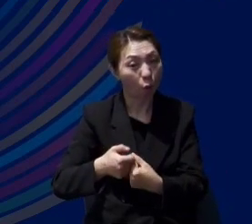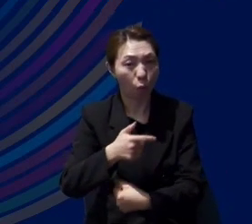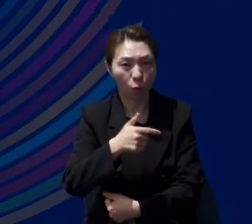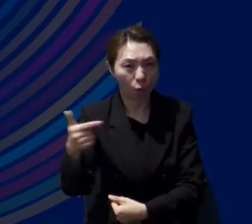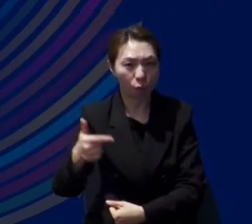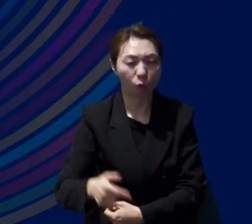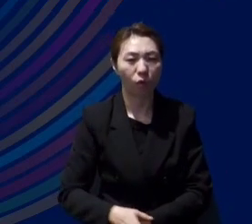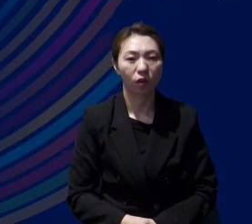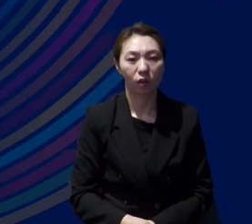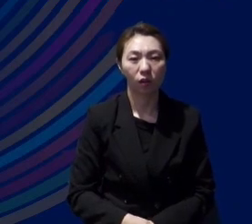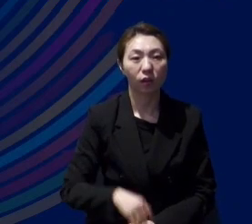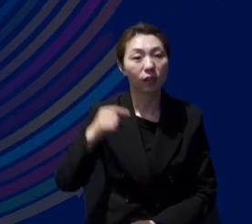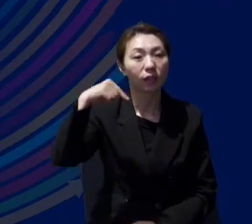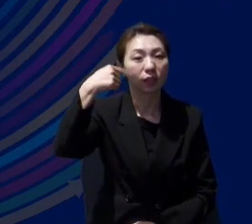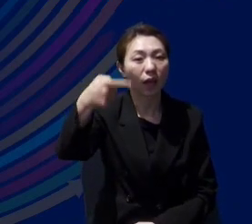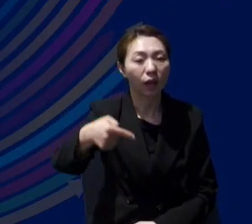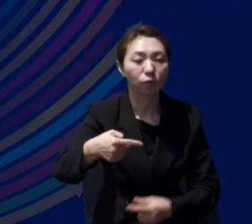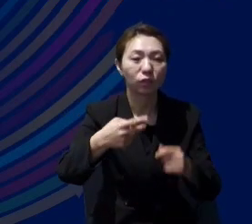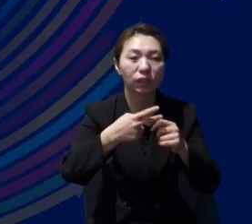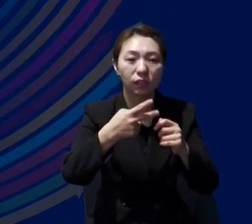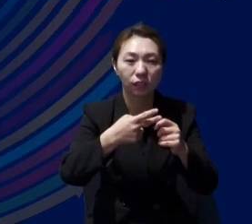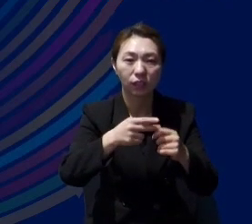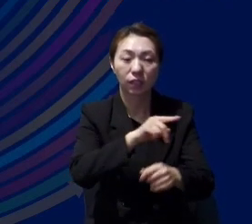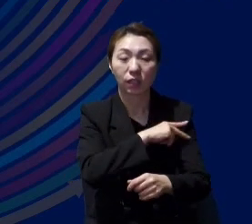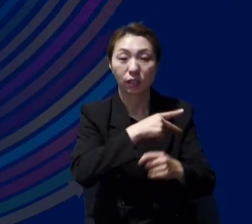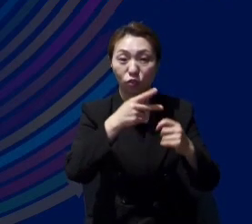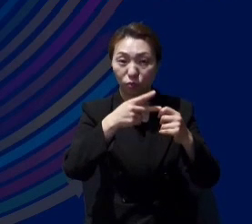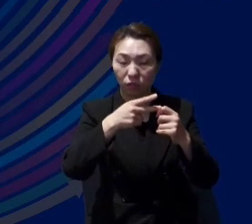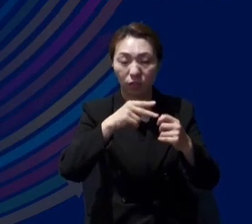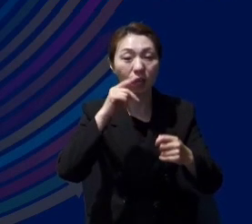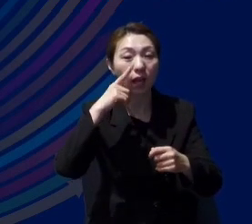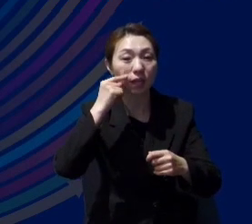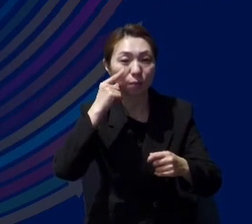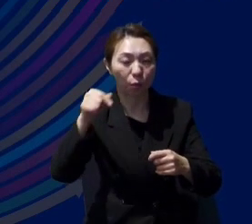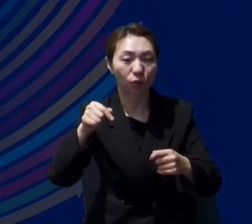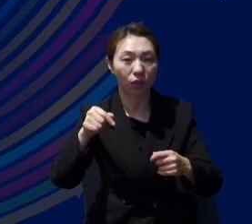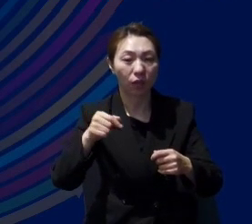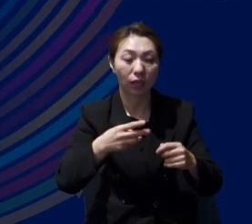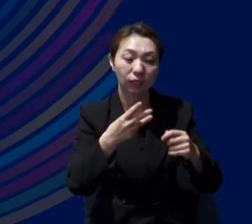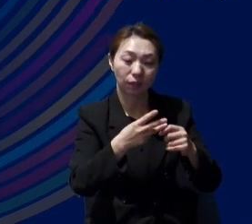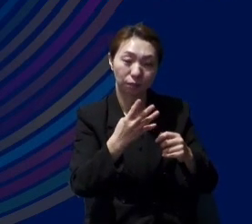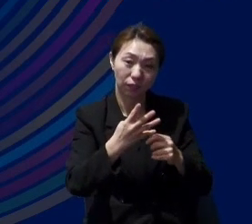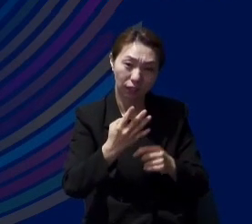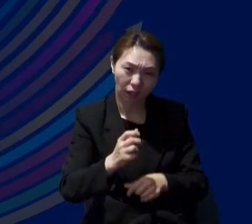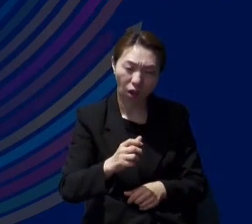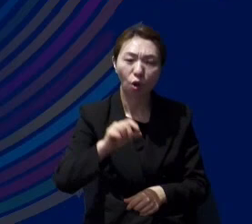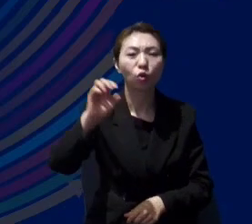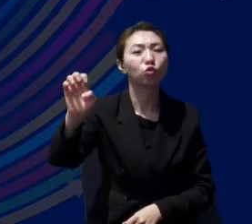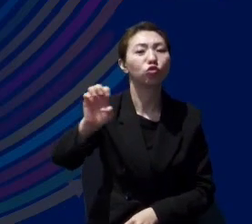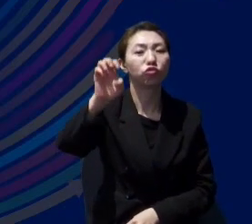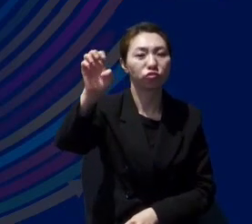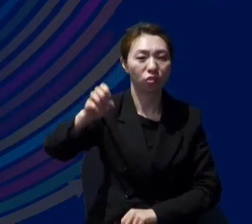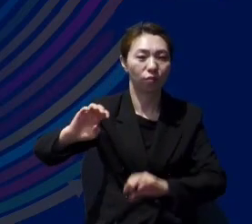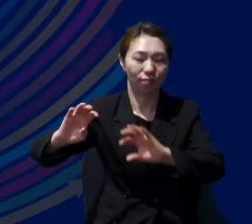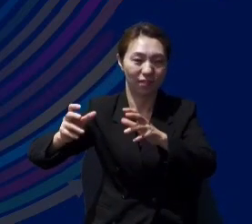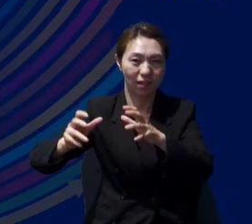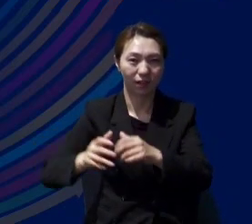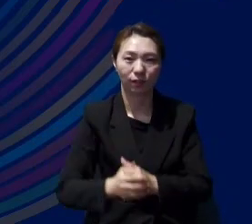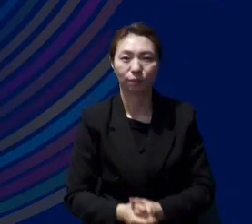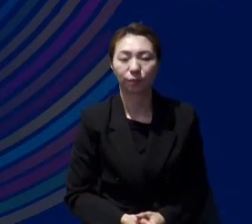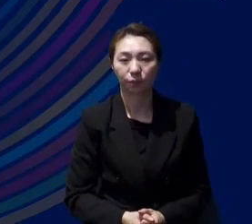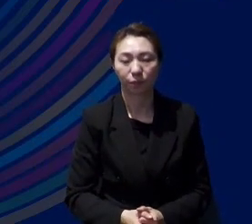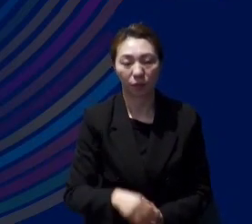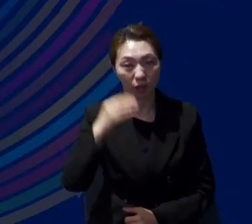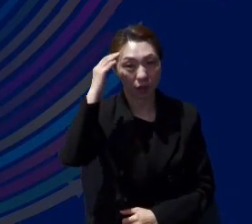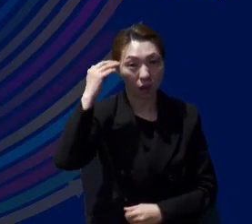the other is European, mostly European countries. So however, the situation of South Korea is funding for